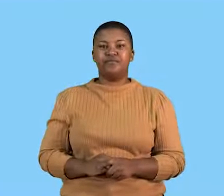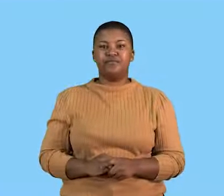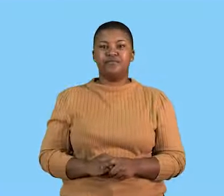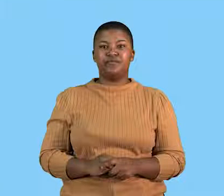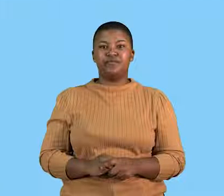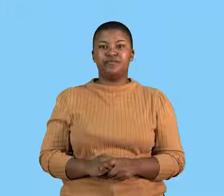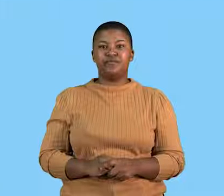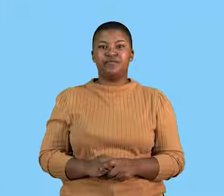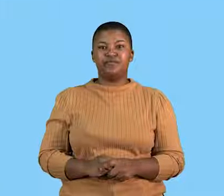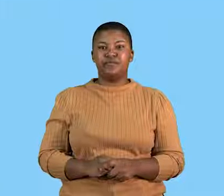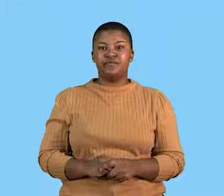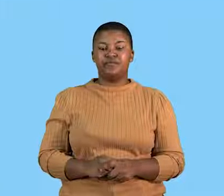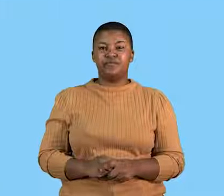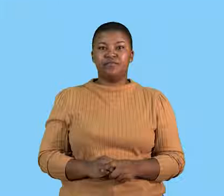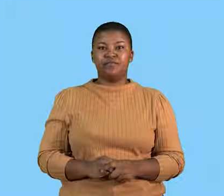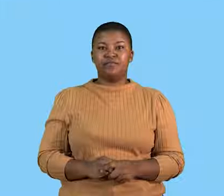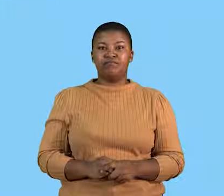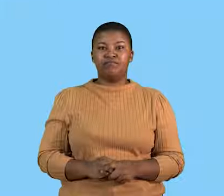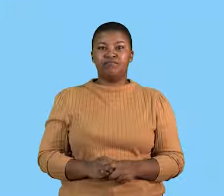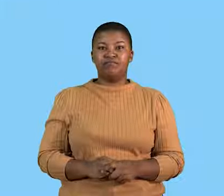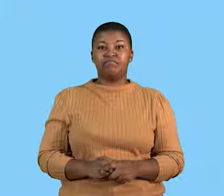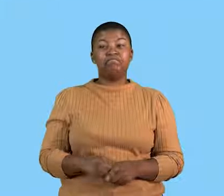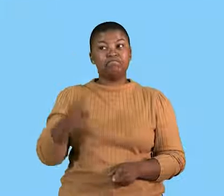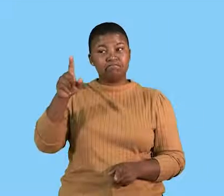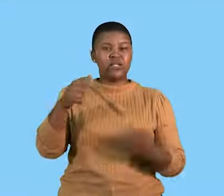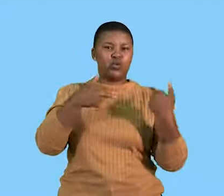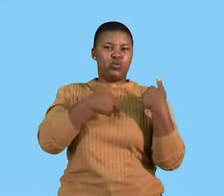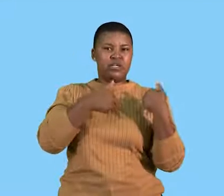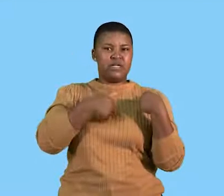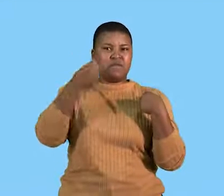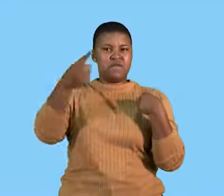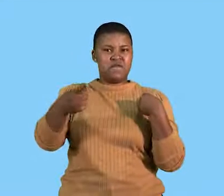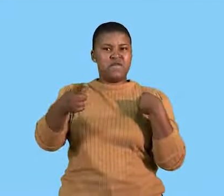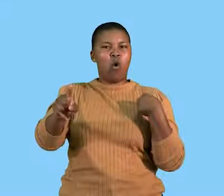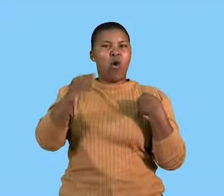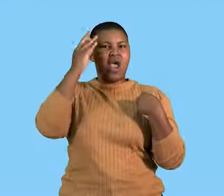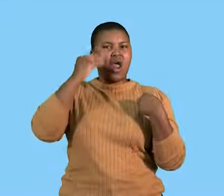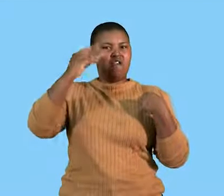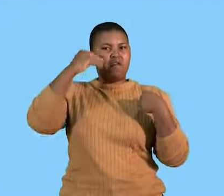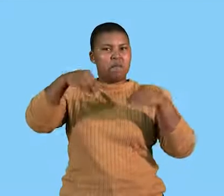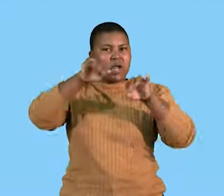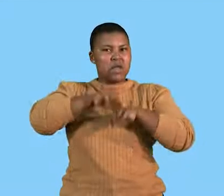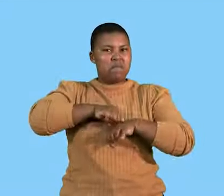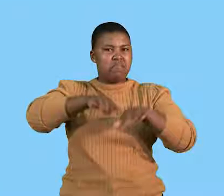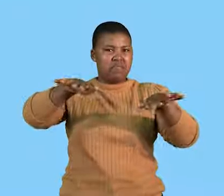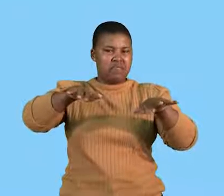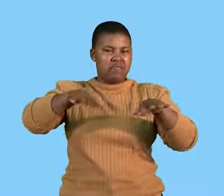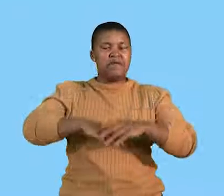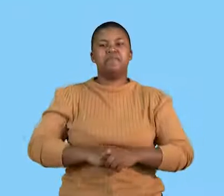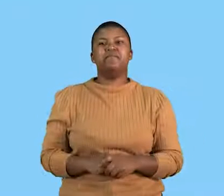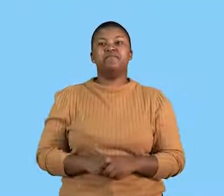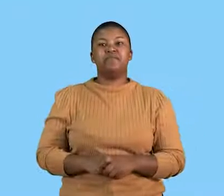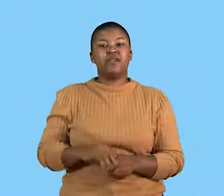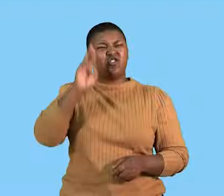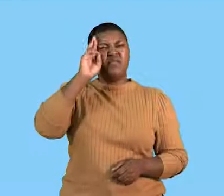the description. So the first one states that this function is responsible for press releases. So